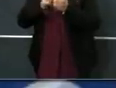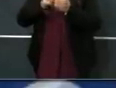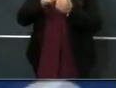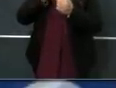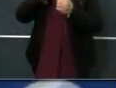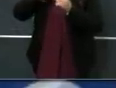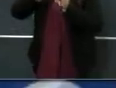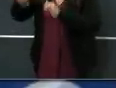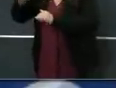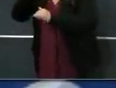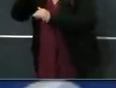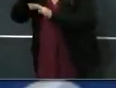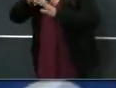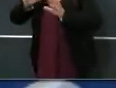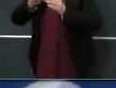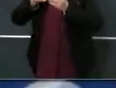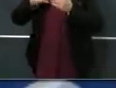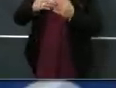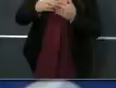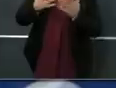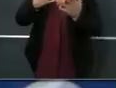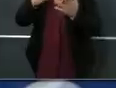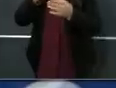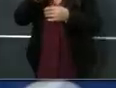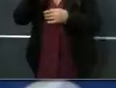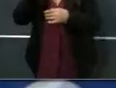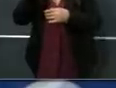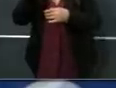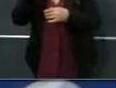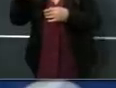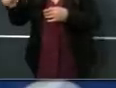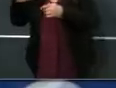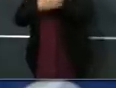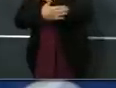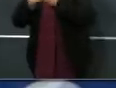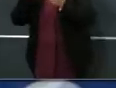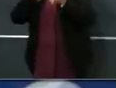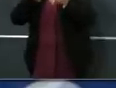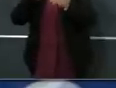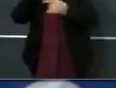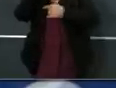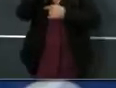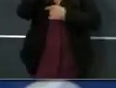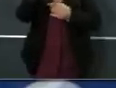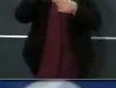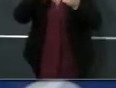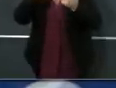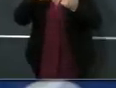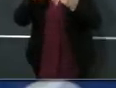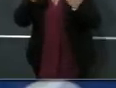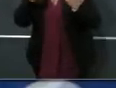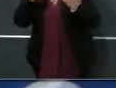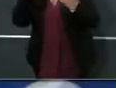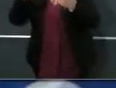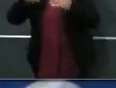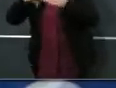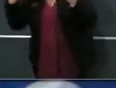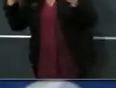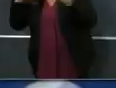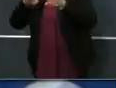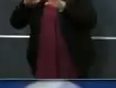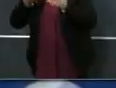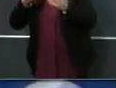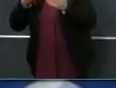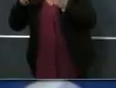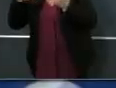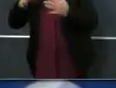on those decisions that counties make, are you consulted at all on that? What are your thoughts on some counties starting to relax the stay-at-home